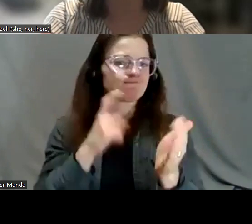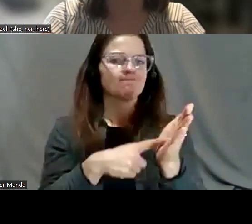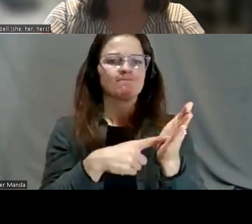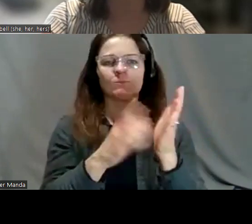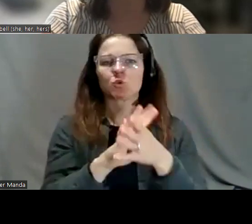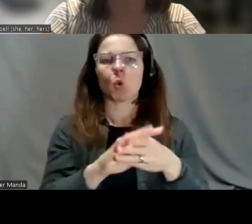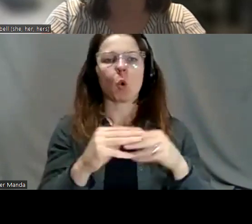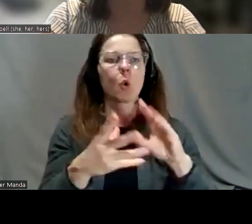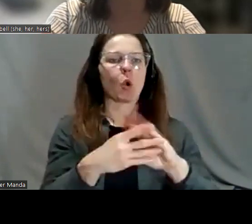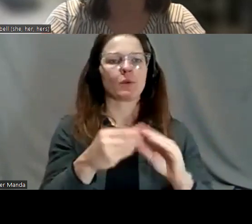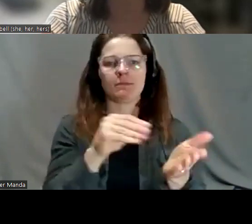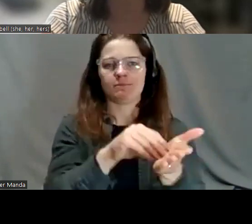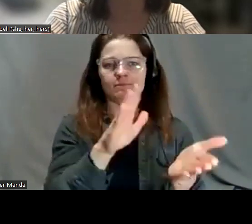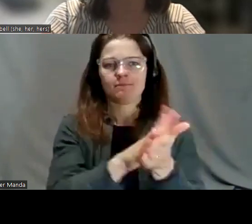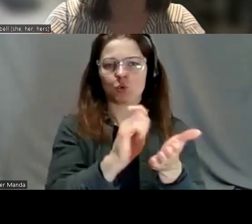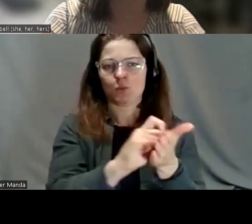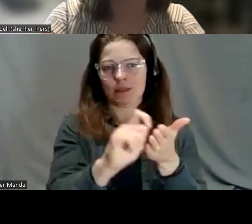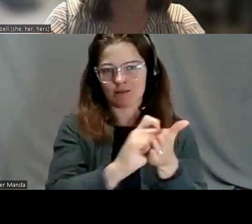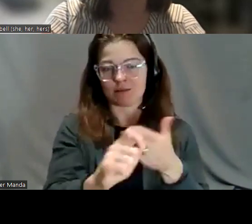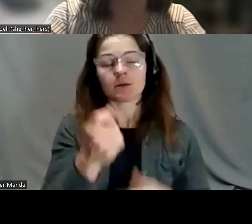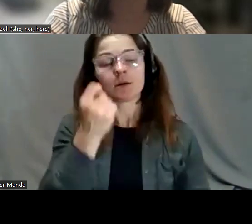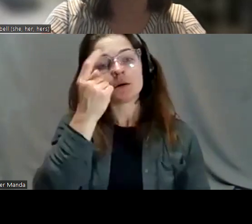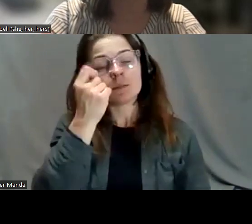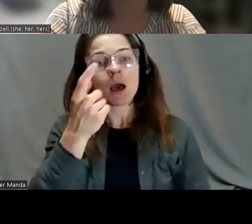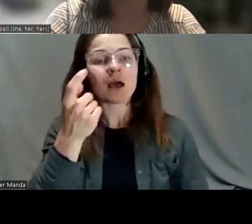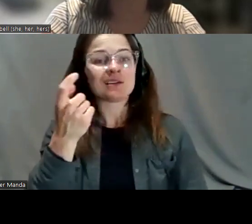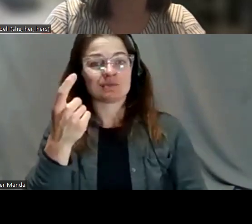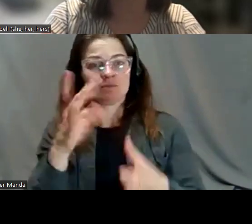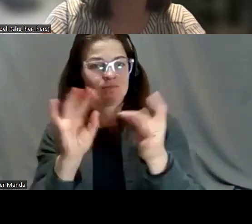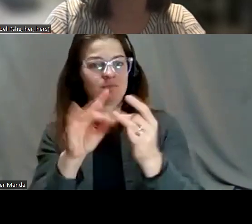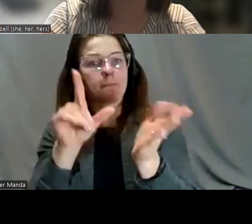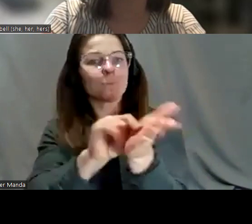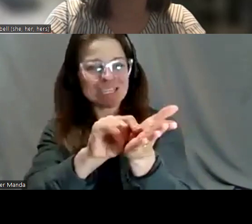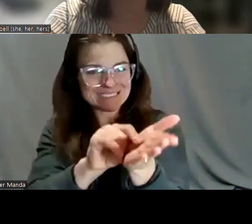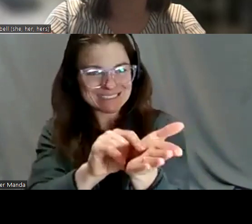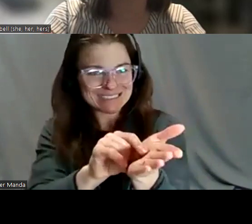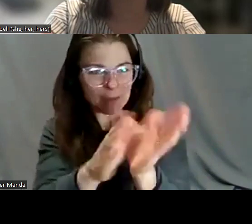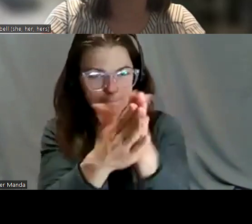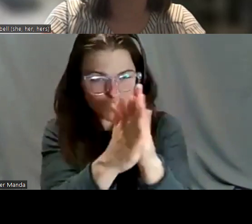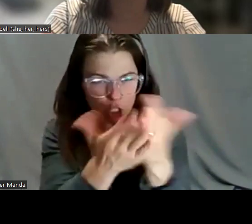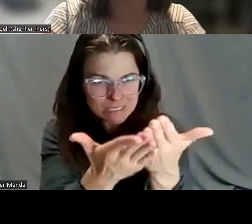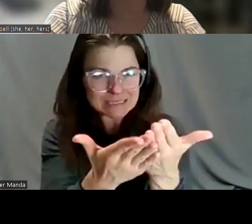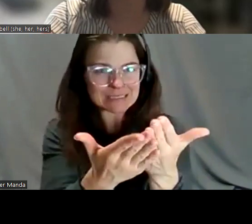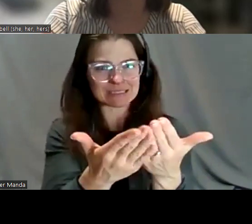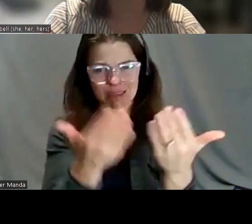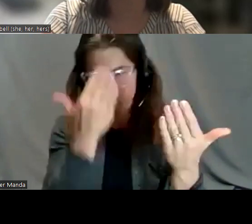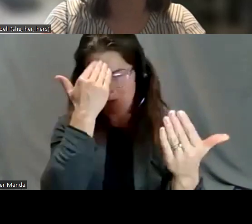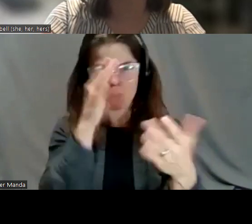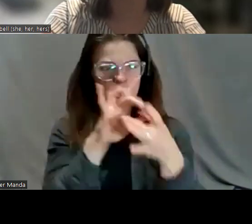story that was written. But more recently, when we talk about print and we talk about books, the kind of books that we know